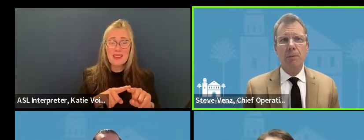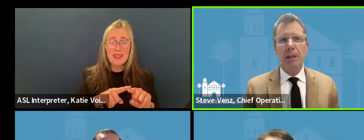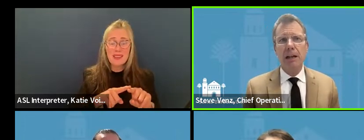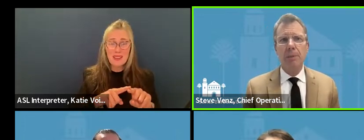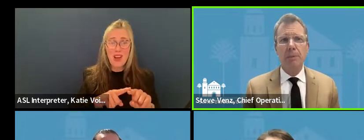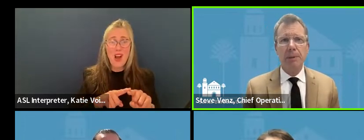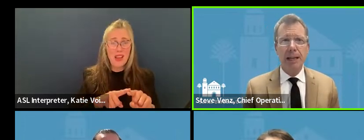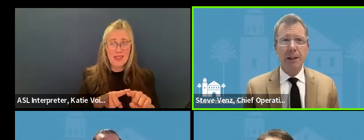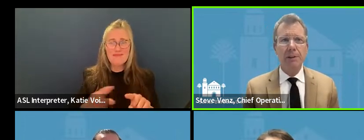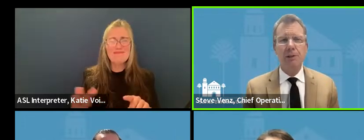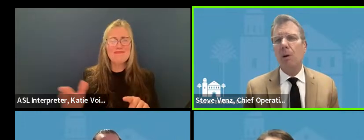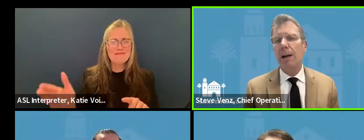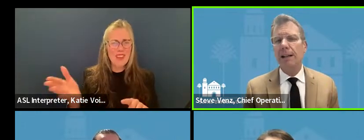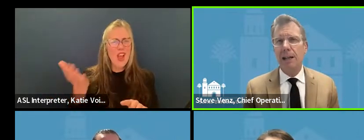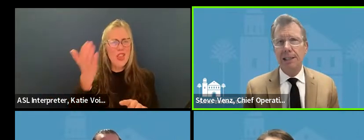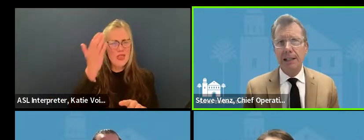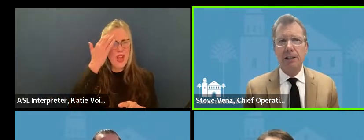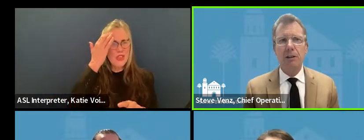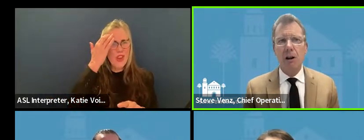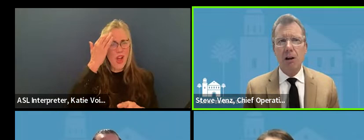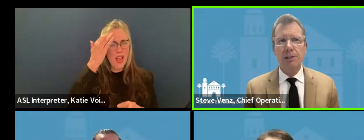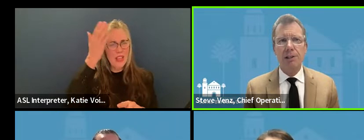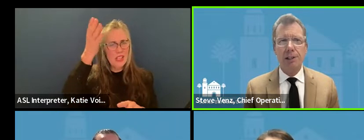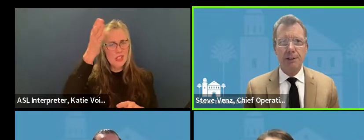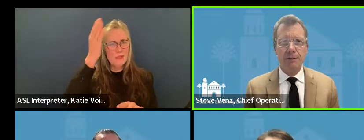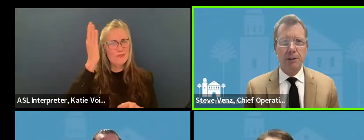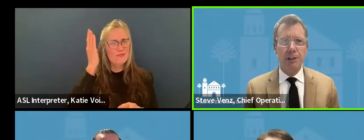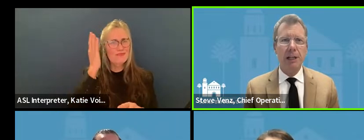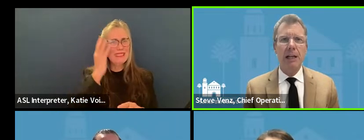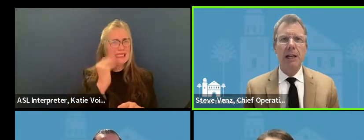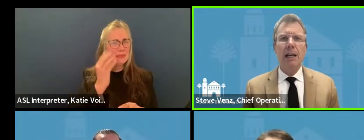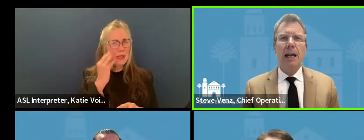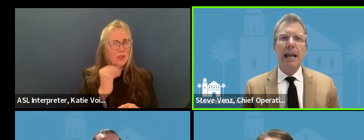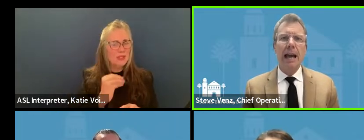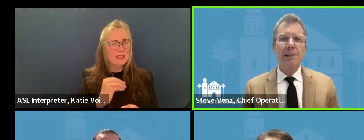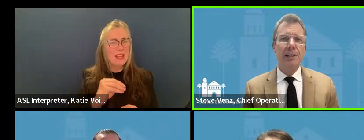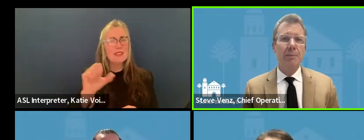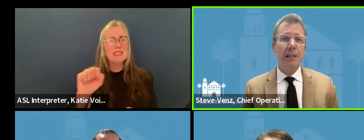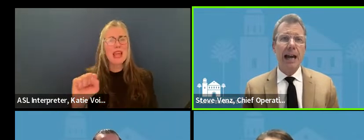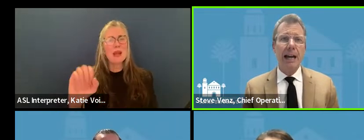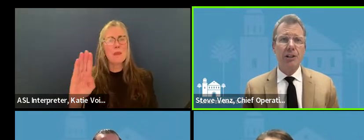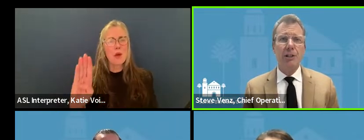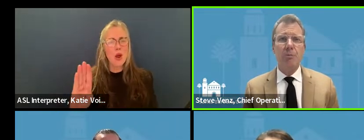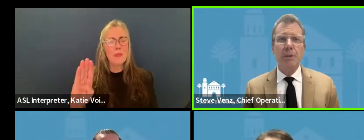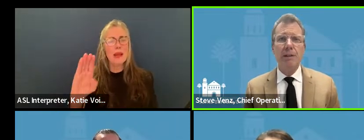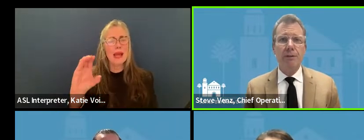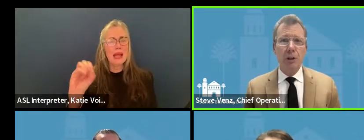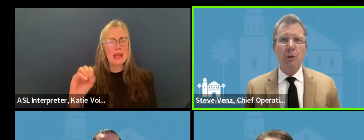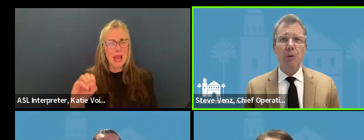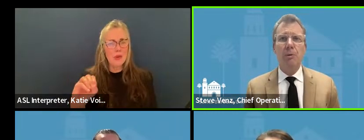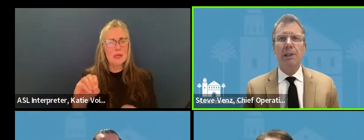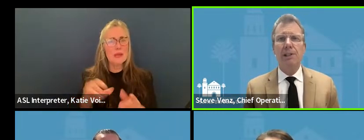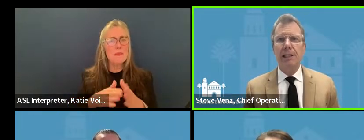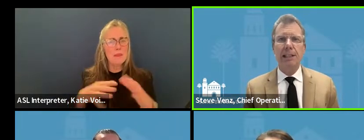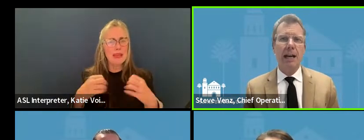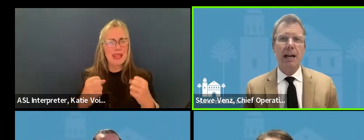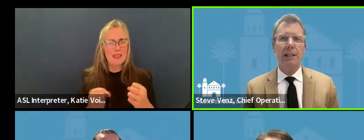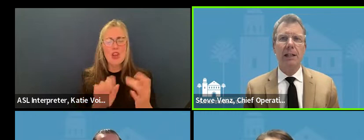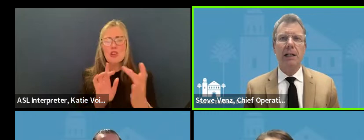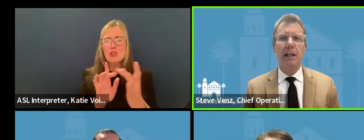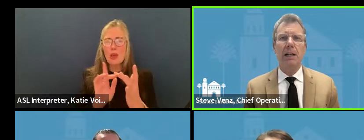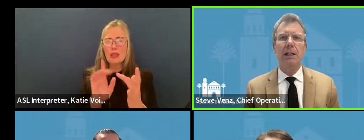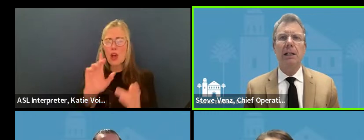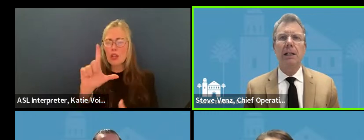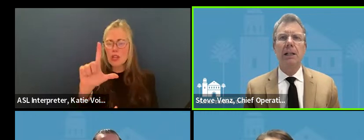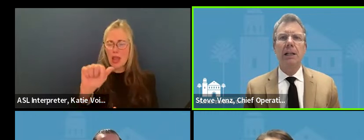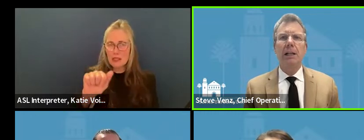Santa Barbara County Public Health. So I contacted Lars Seifert and asked him to actually review the Syntac